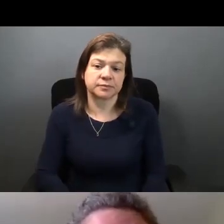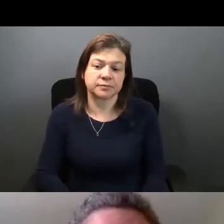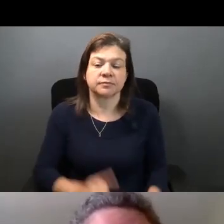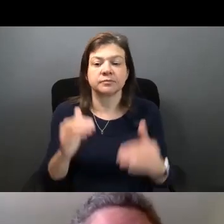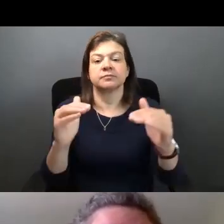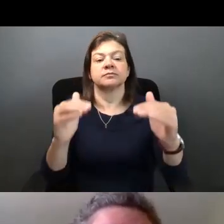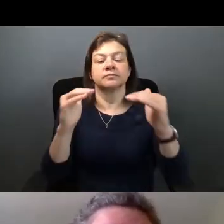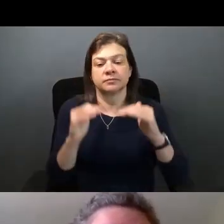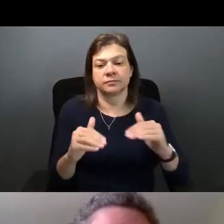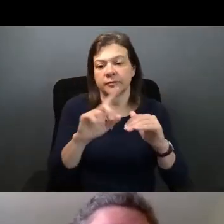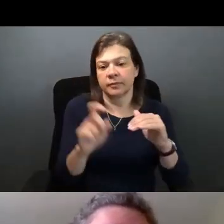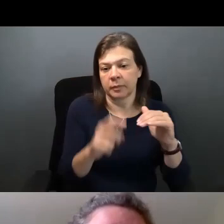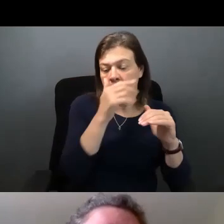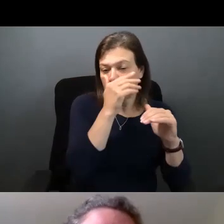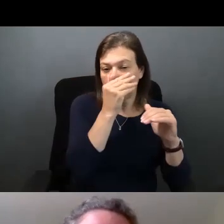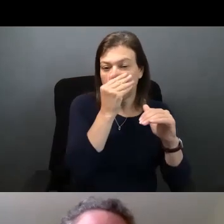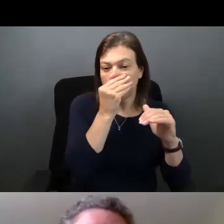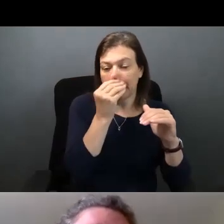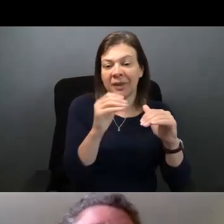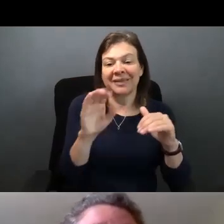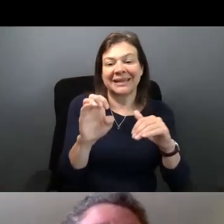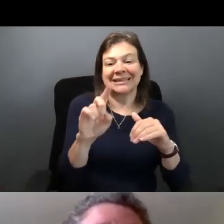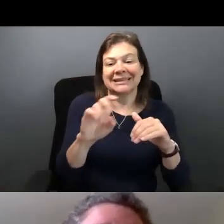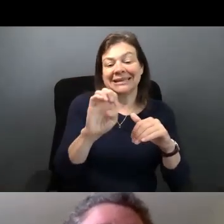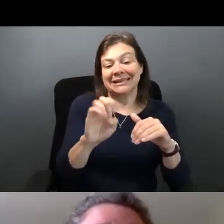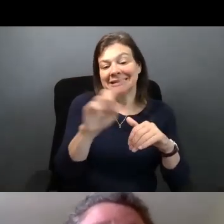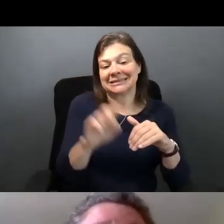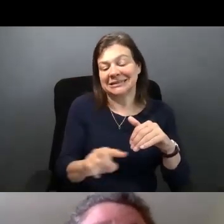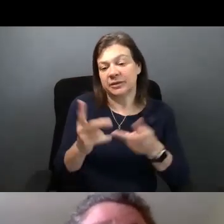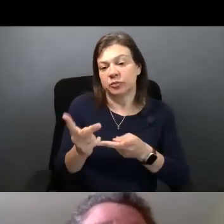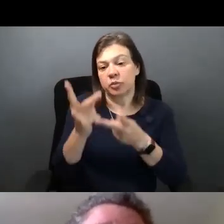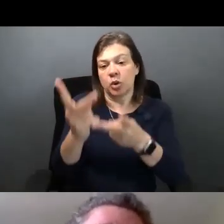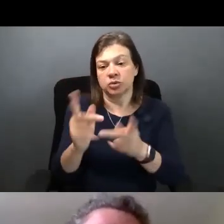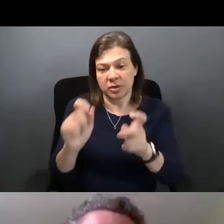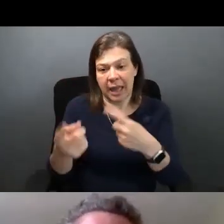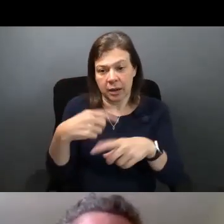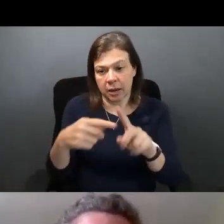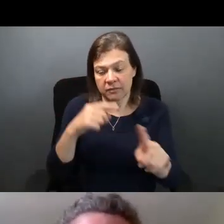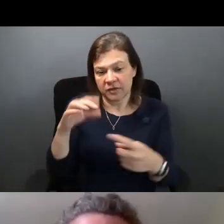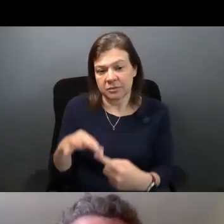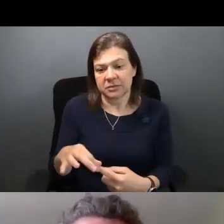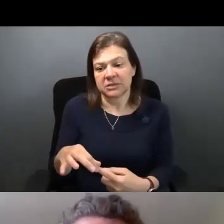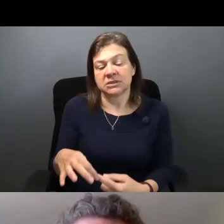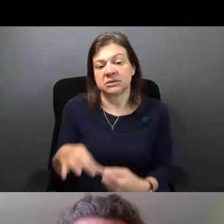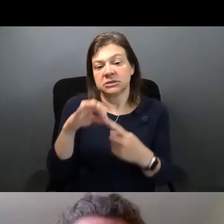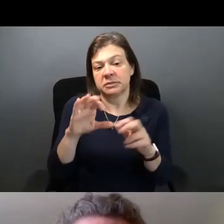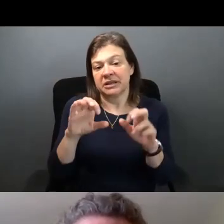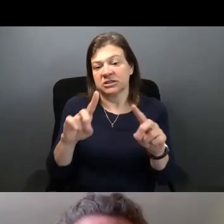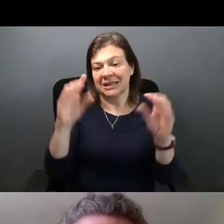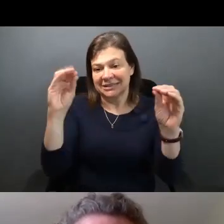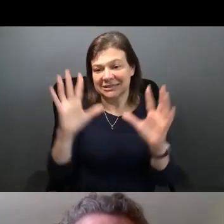Another question that came in is the EZ proposal can come from SPED